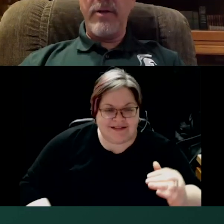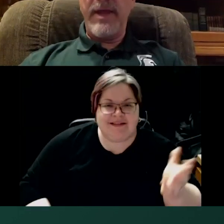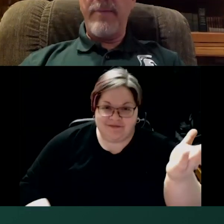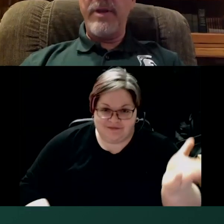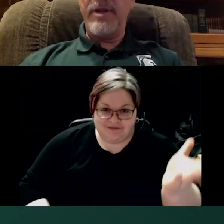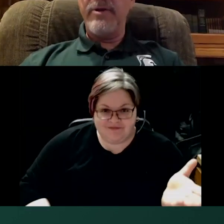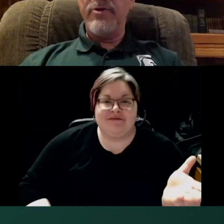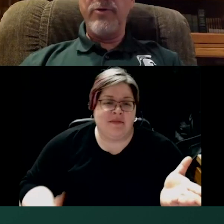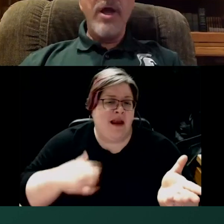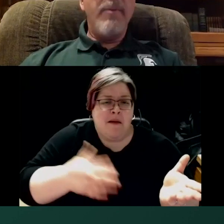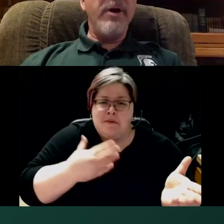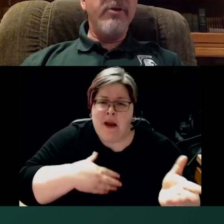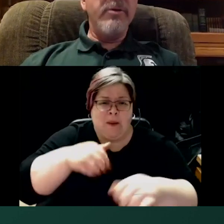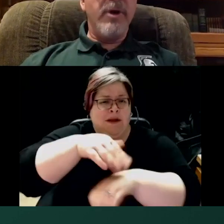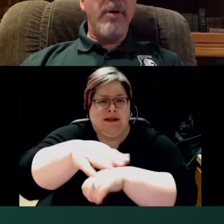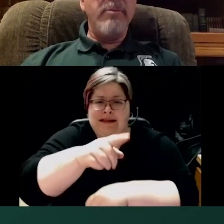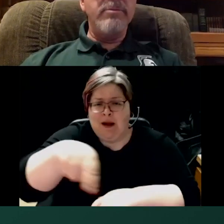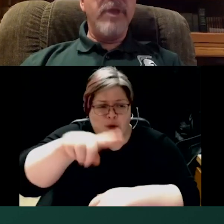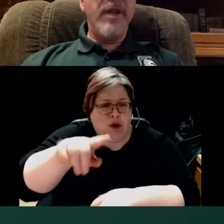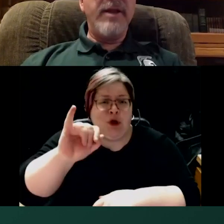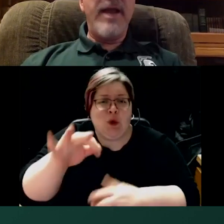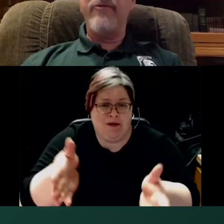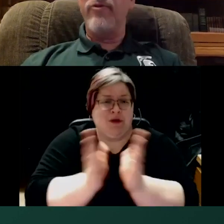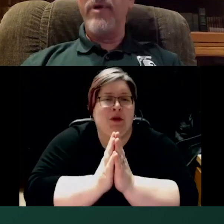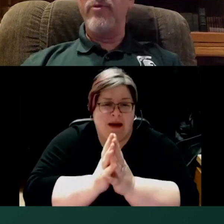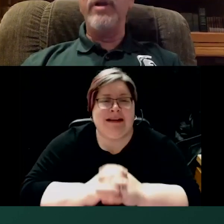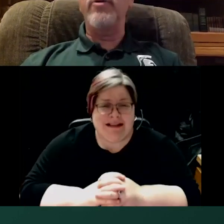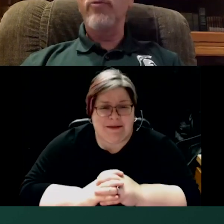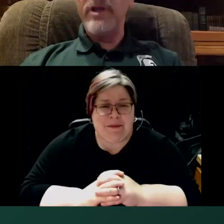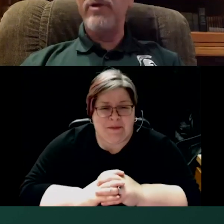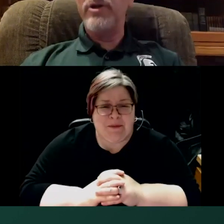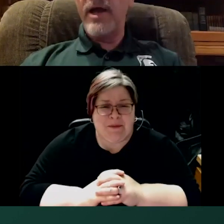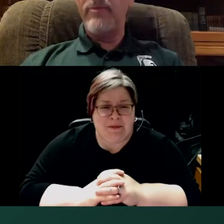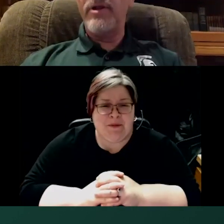is here, and I'll be happy to send it to you. But the second half of November is